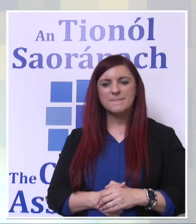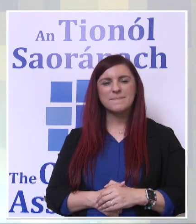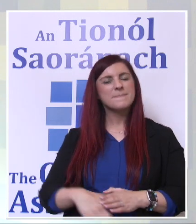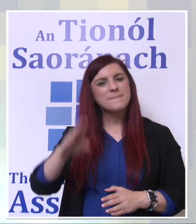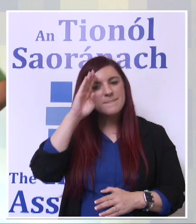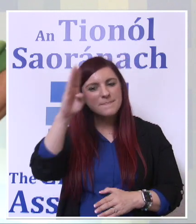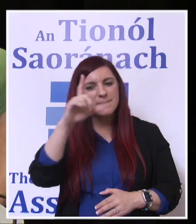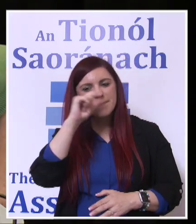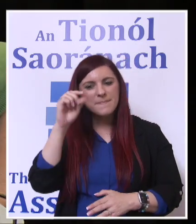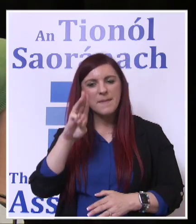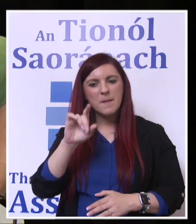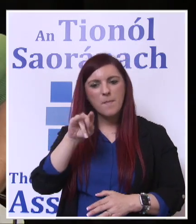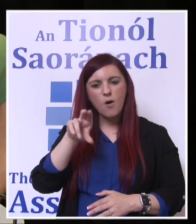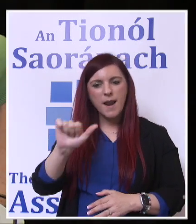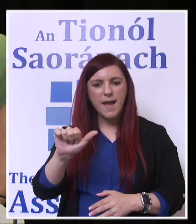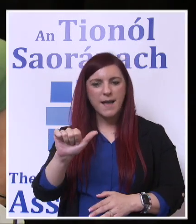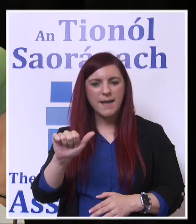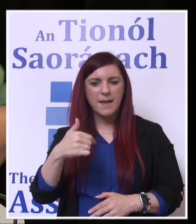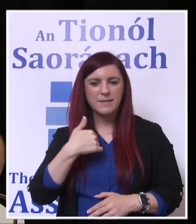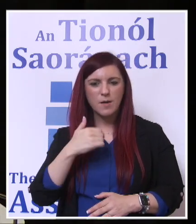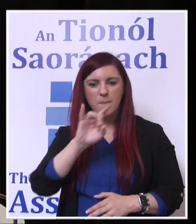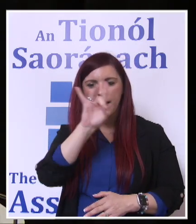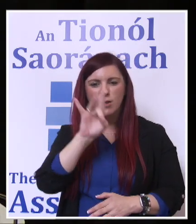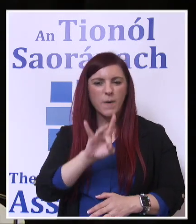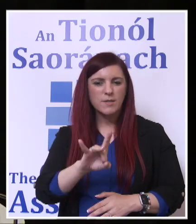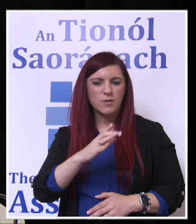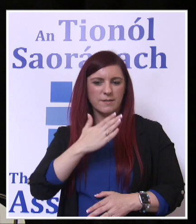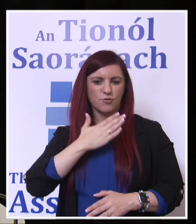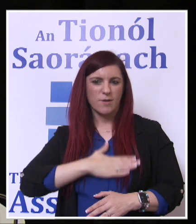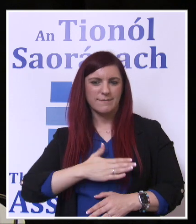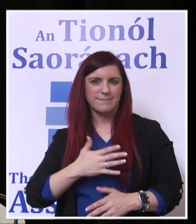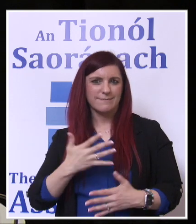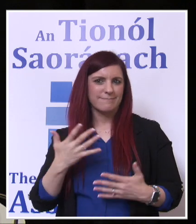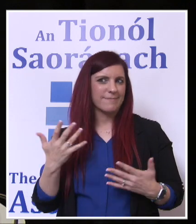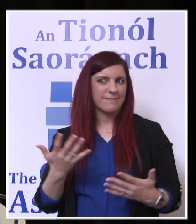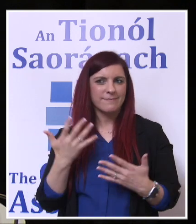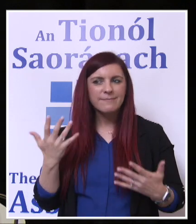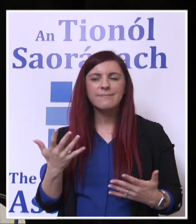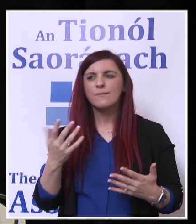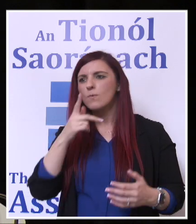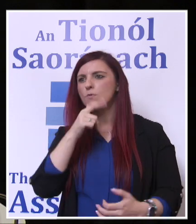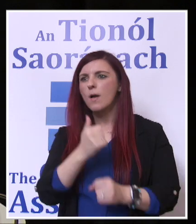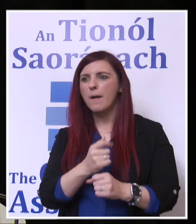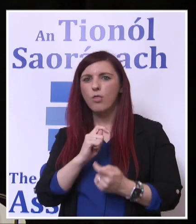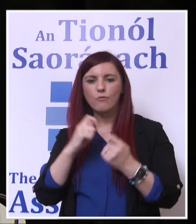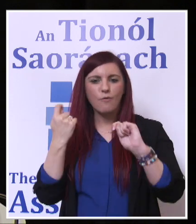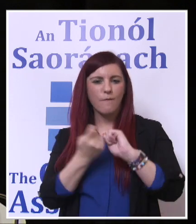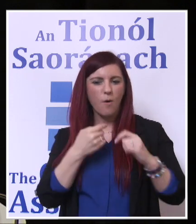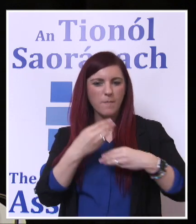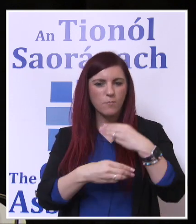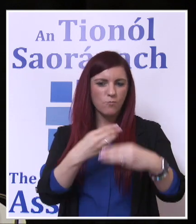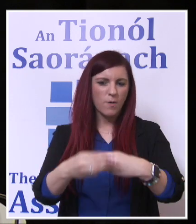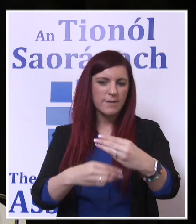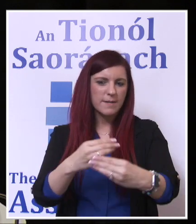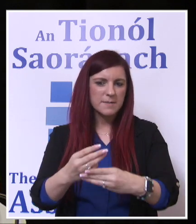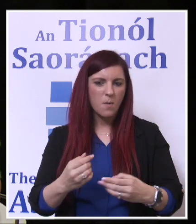Hi, my name's Paula. So my question just relates to the whole reform process for local government. So I